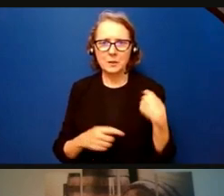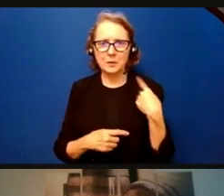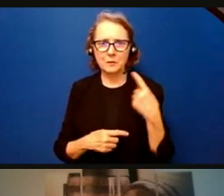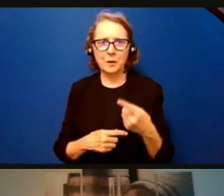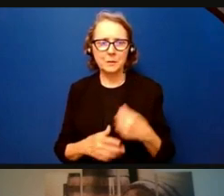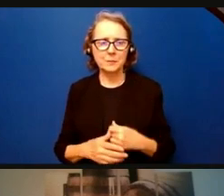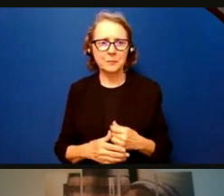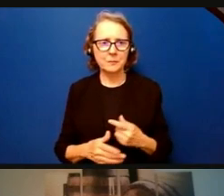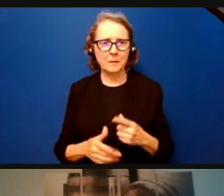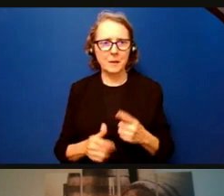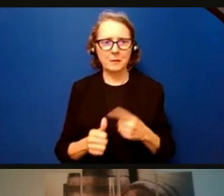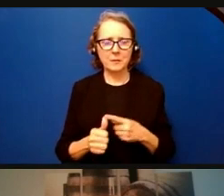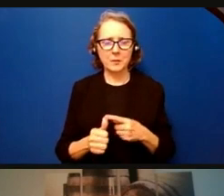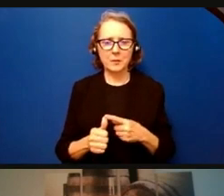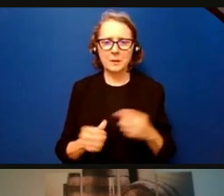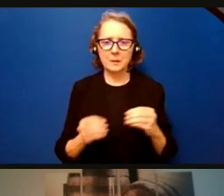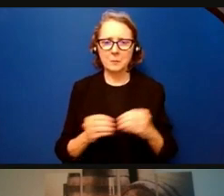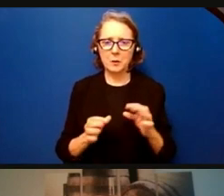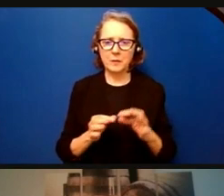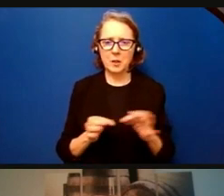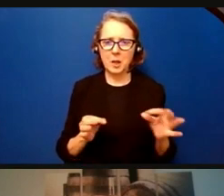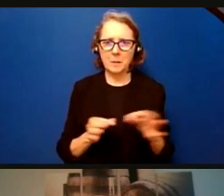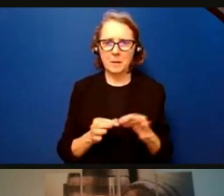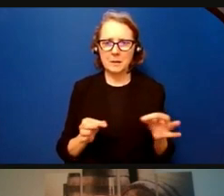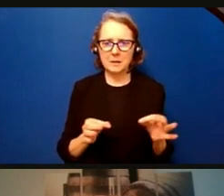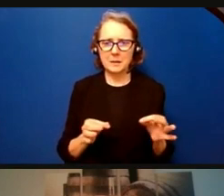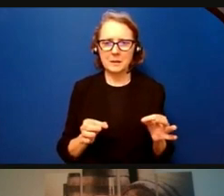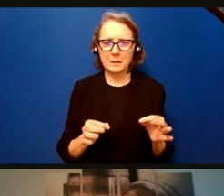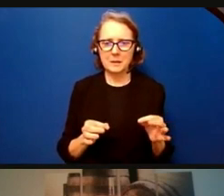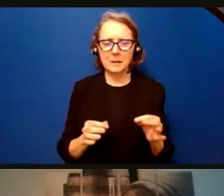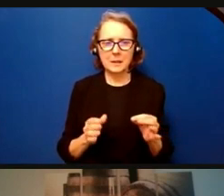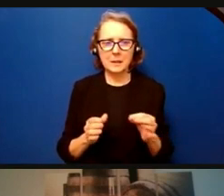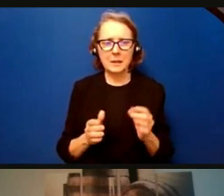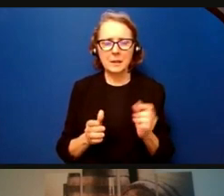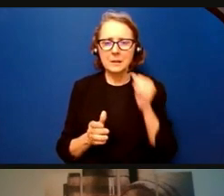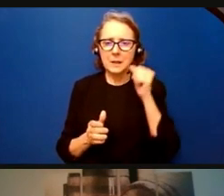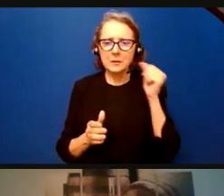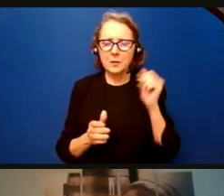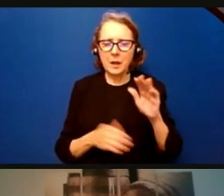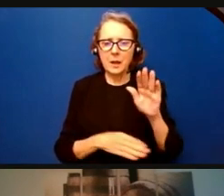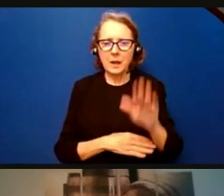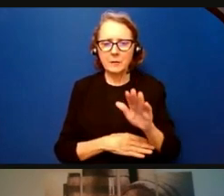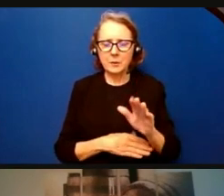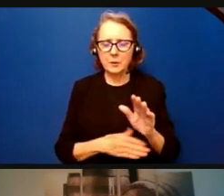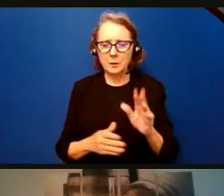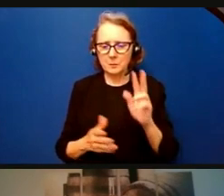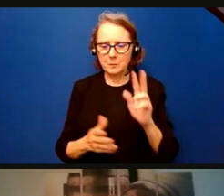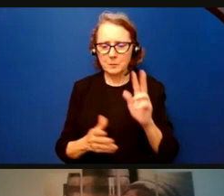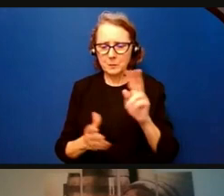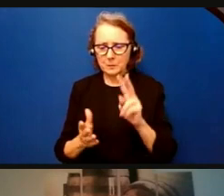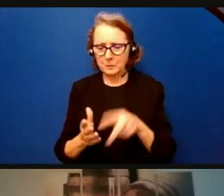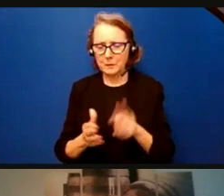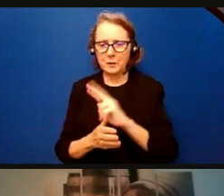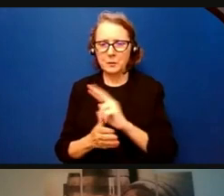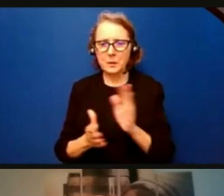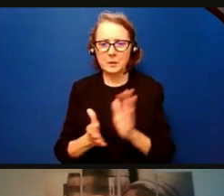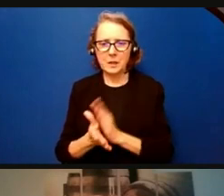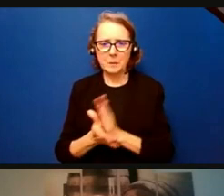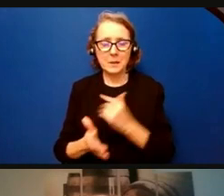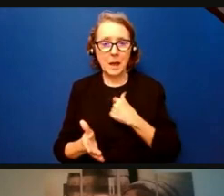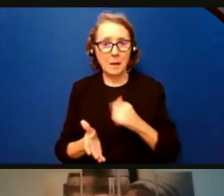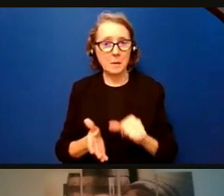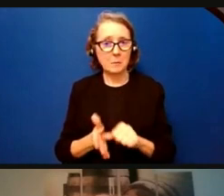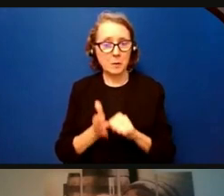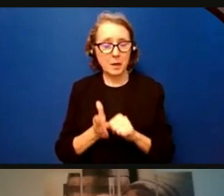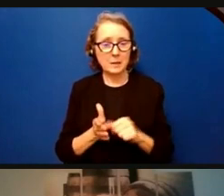My first would be more of a comment, Ryan. In reviewing the documents yesterday afternoon, I have to say I'm pretty impressed. I feel like this is a